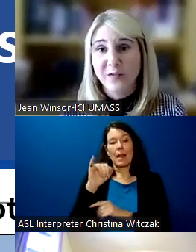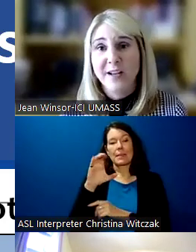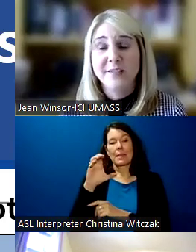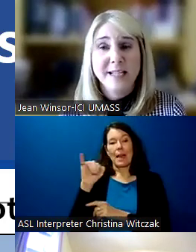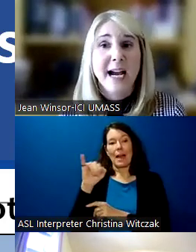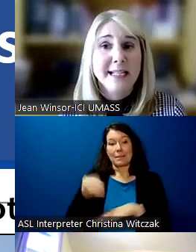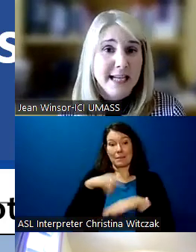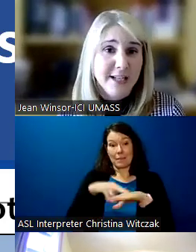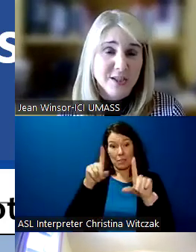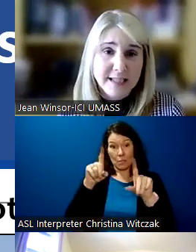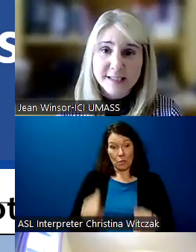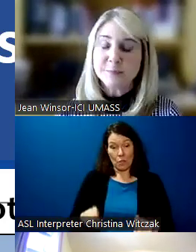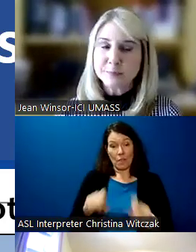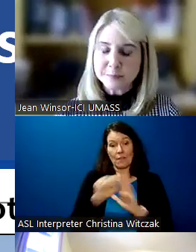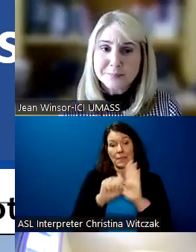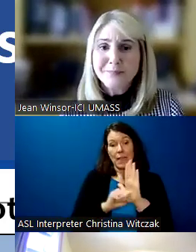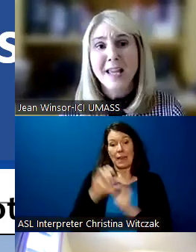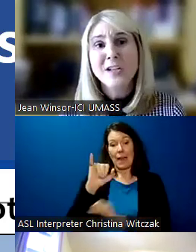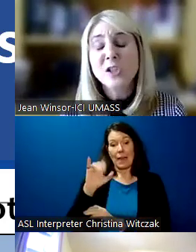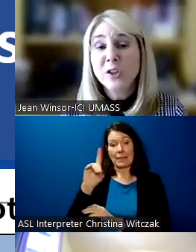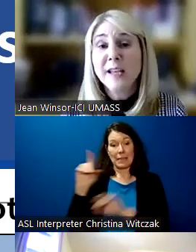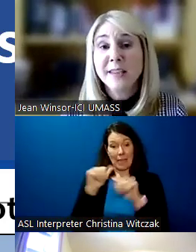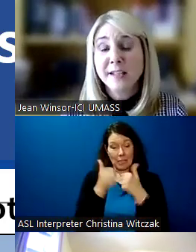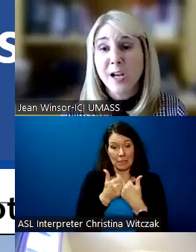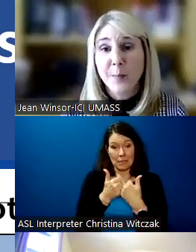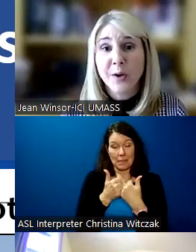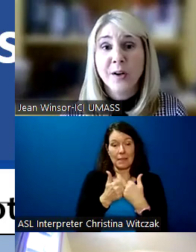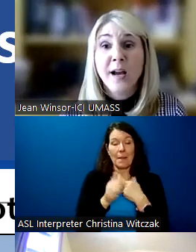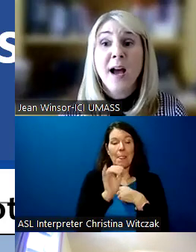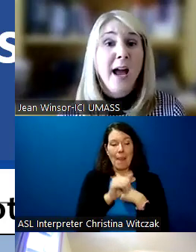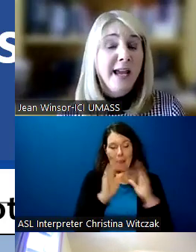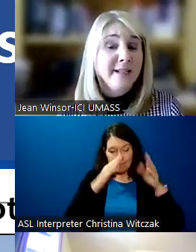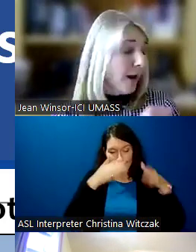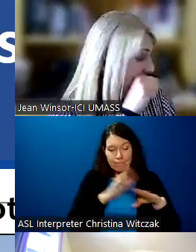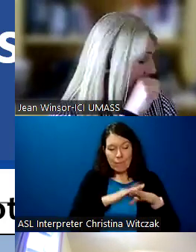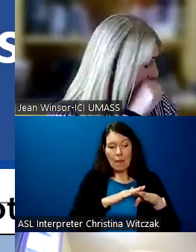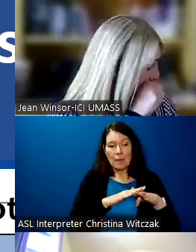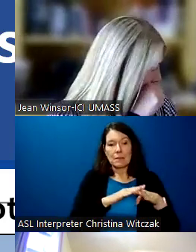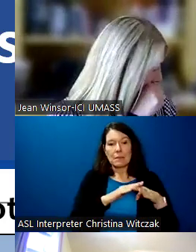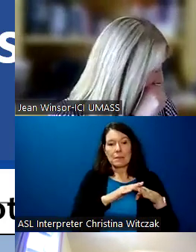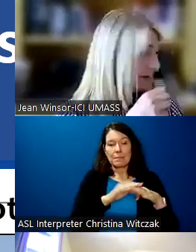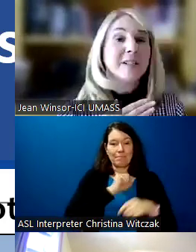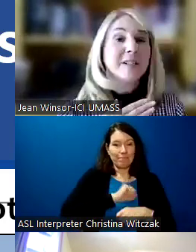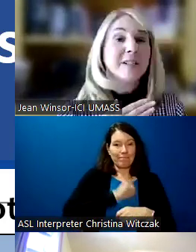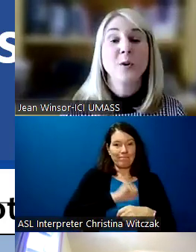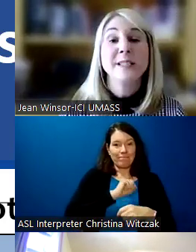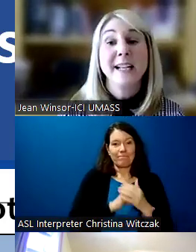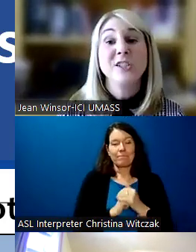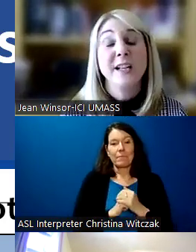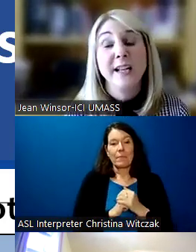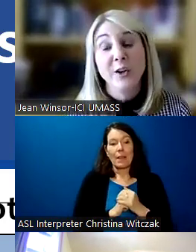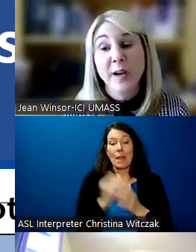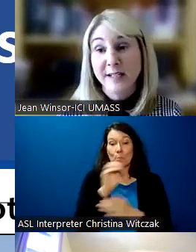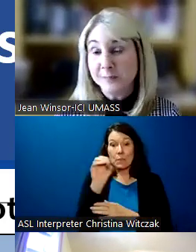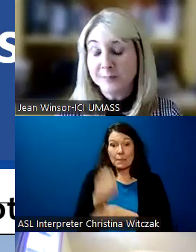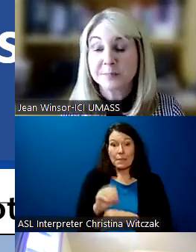National Survey of State IDD Agencies, and it's looking at the number and excuse me, percentage